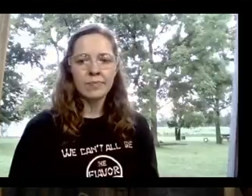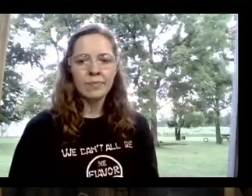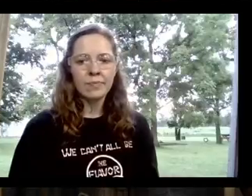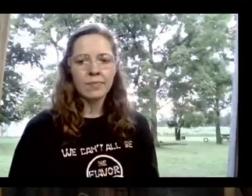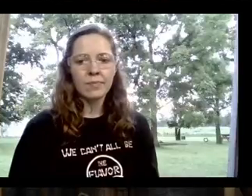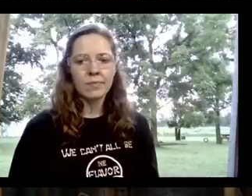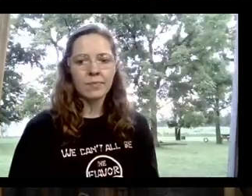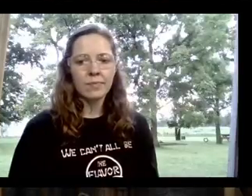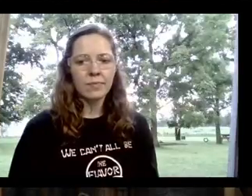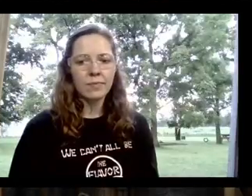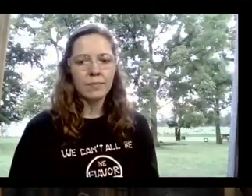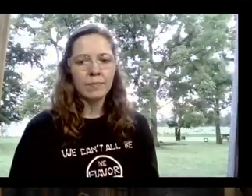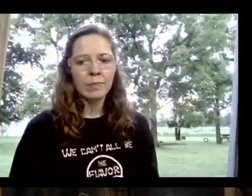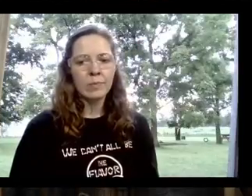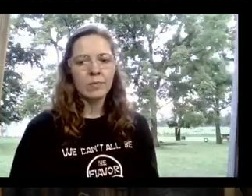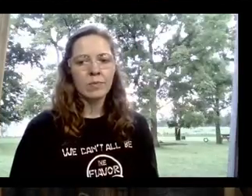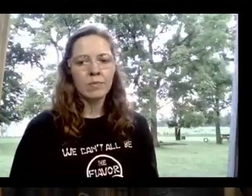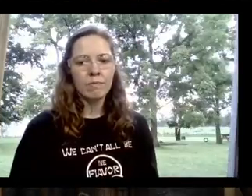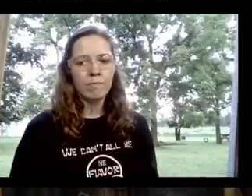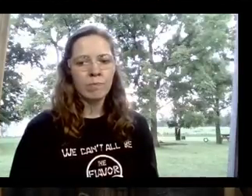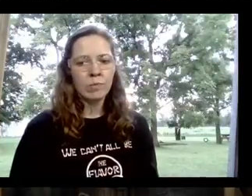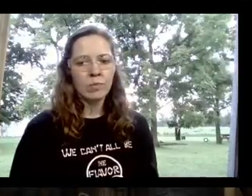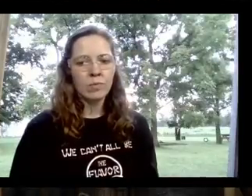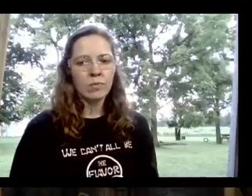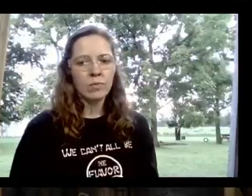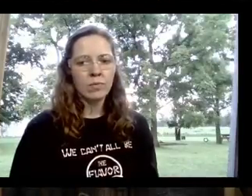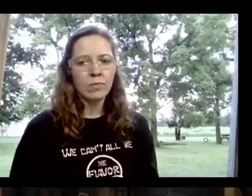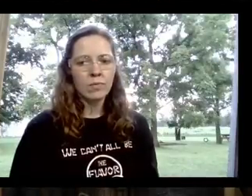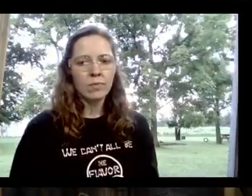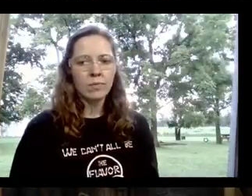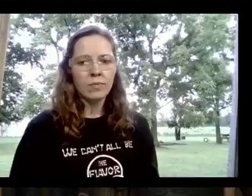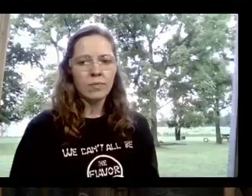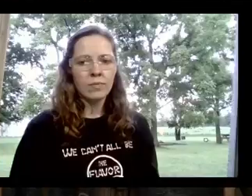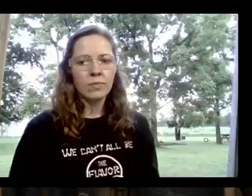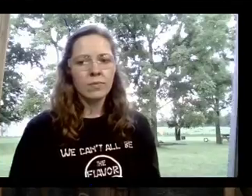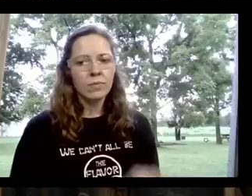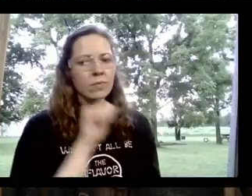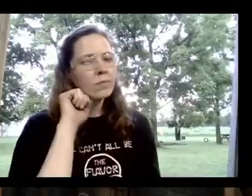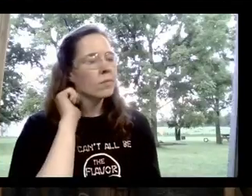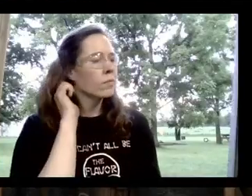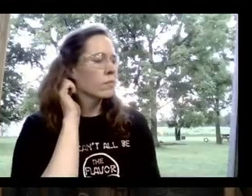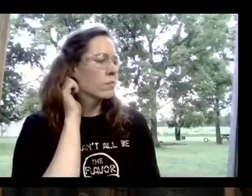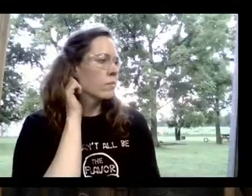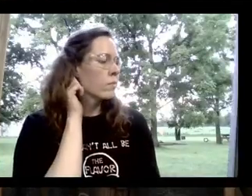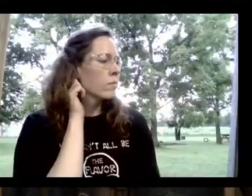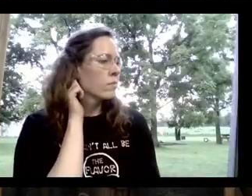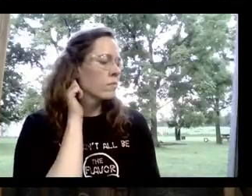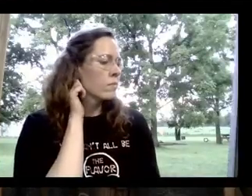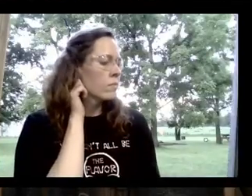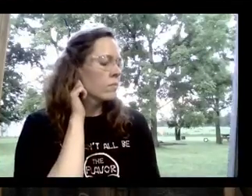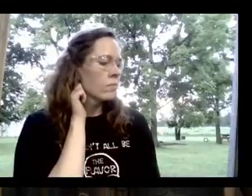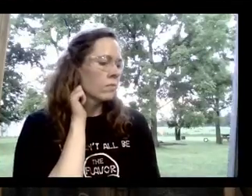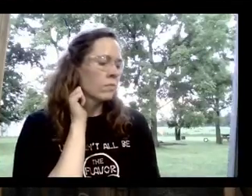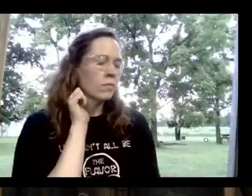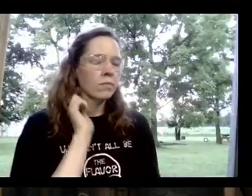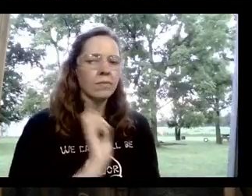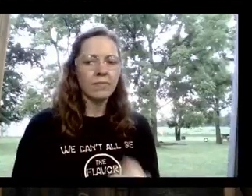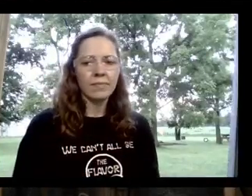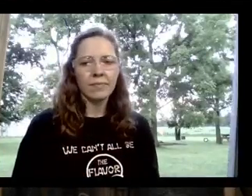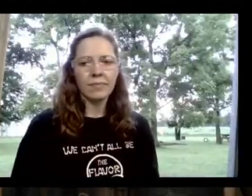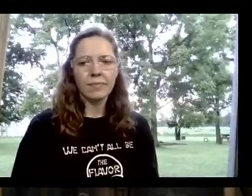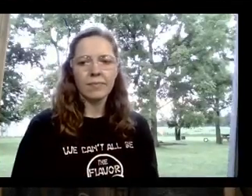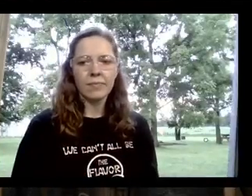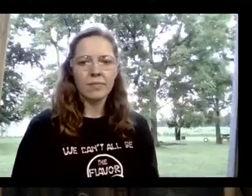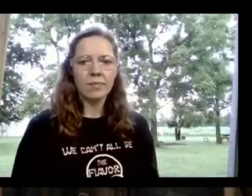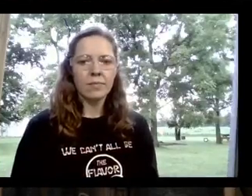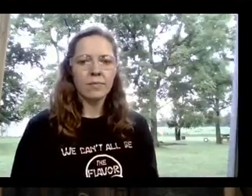heat pretty quick. They're not like the steels that have chromium in them and vanadium and all the other different types of idioms and imiums and all that